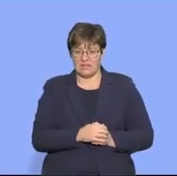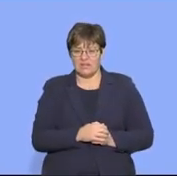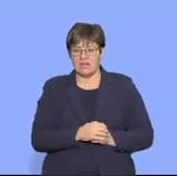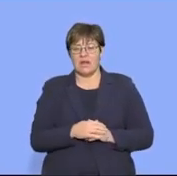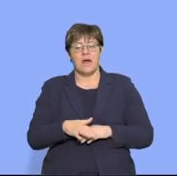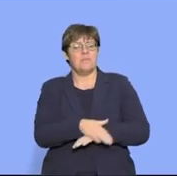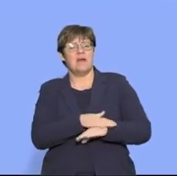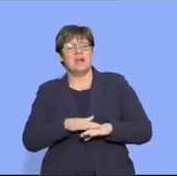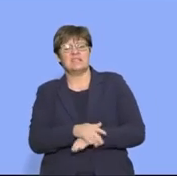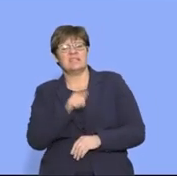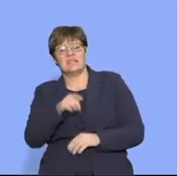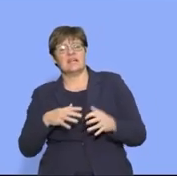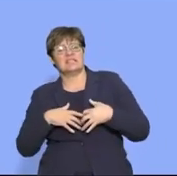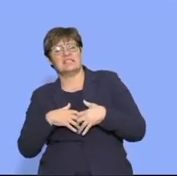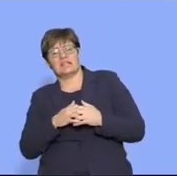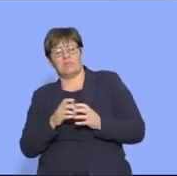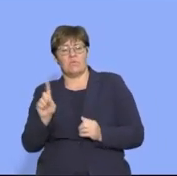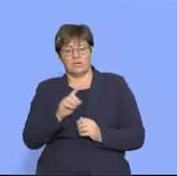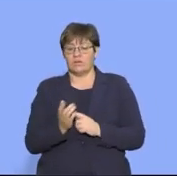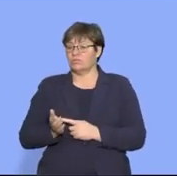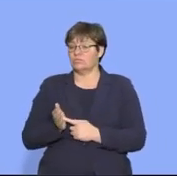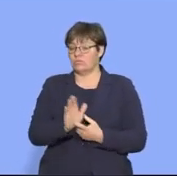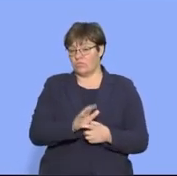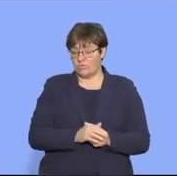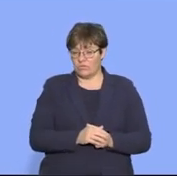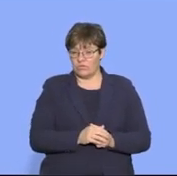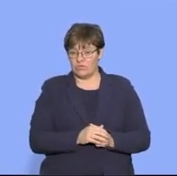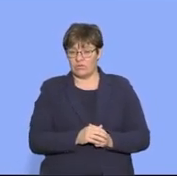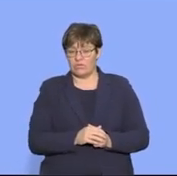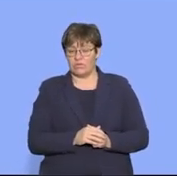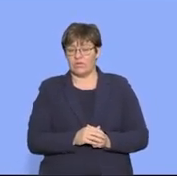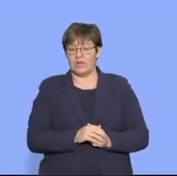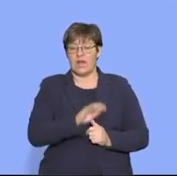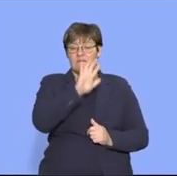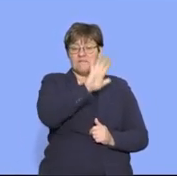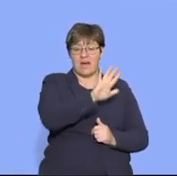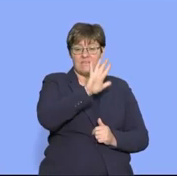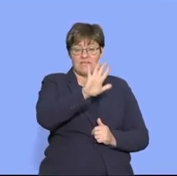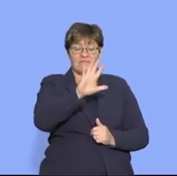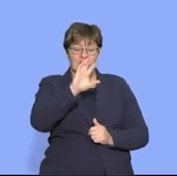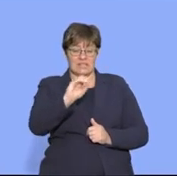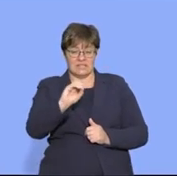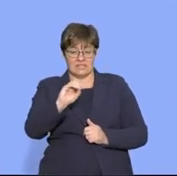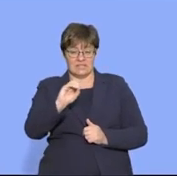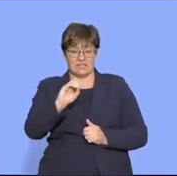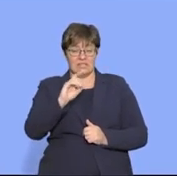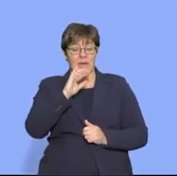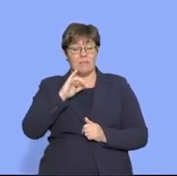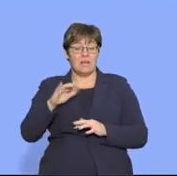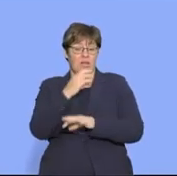lot to take in. But basically what this sets up is it shows that from